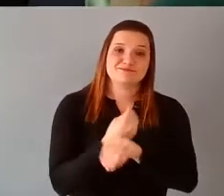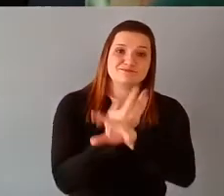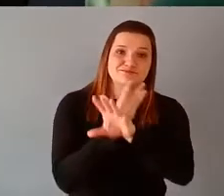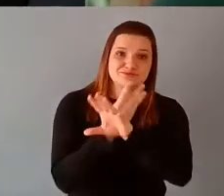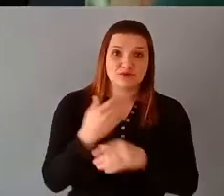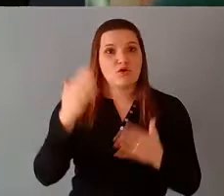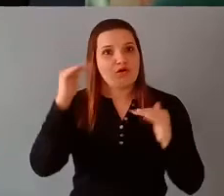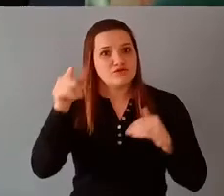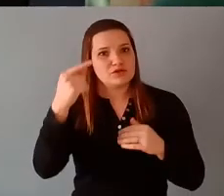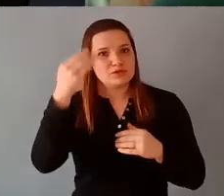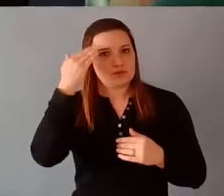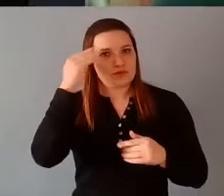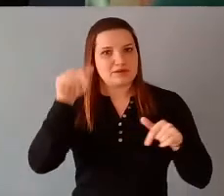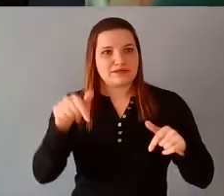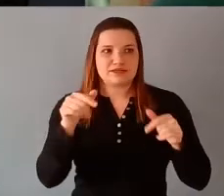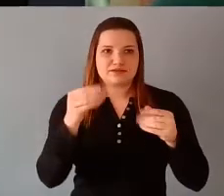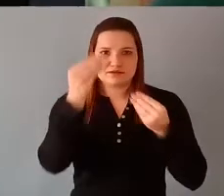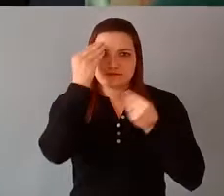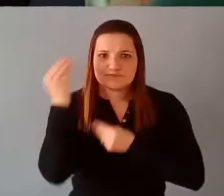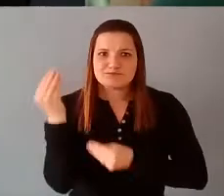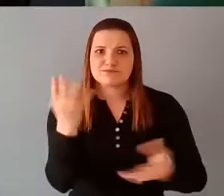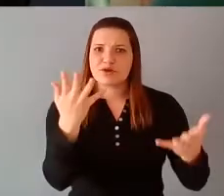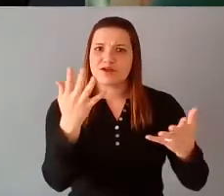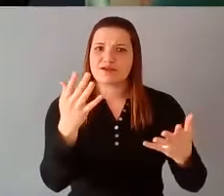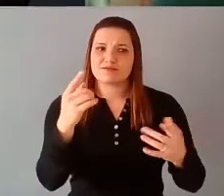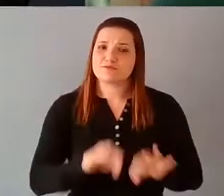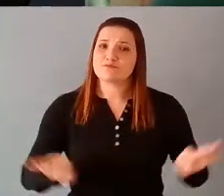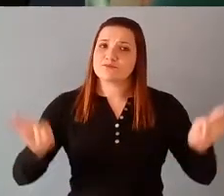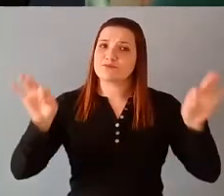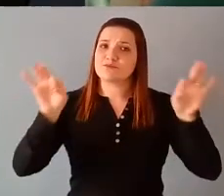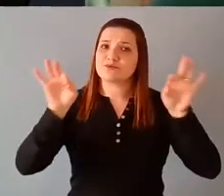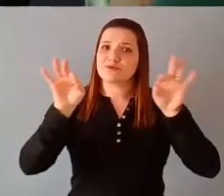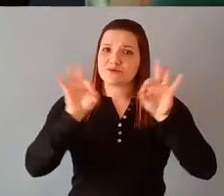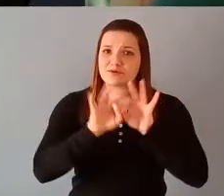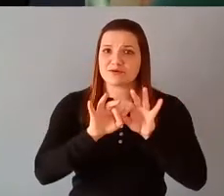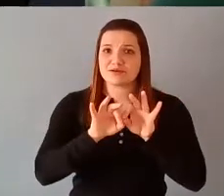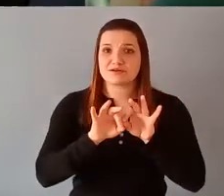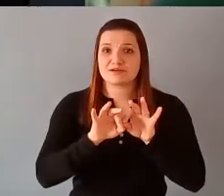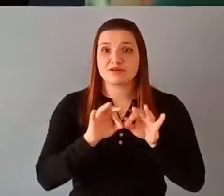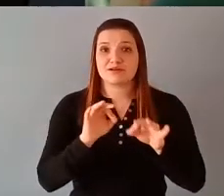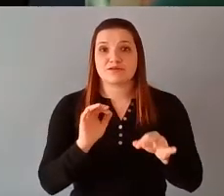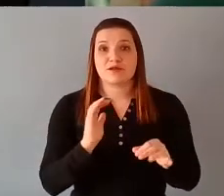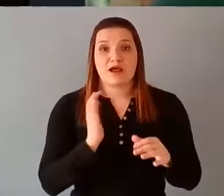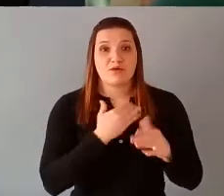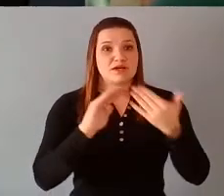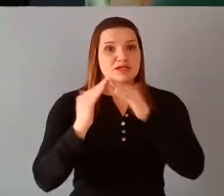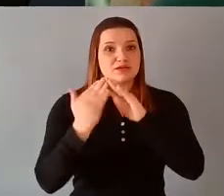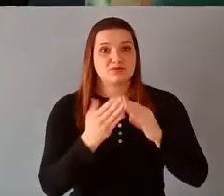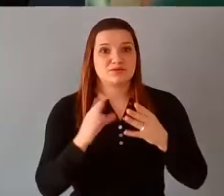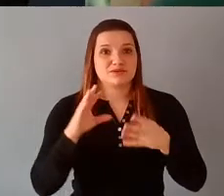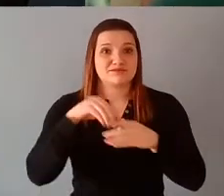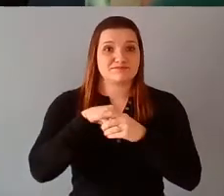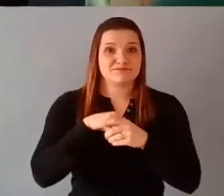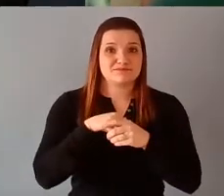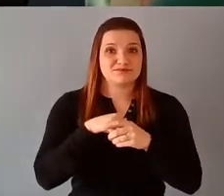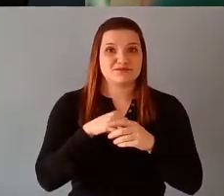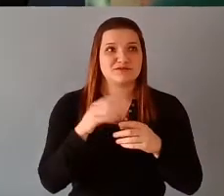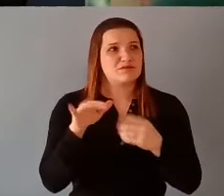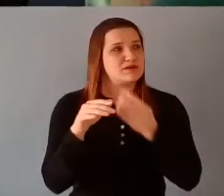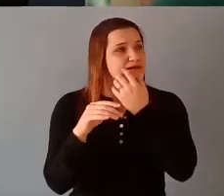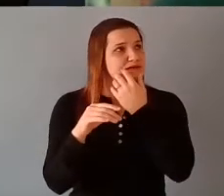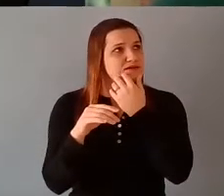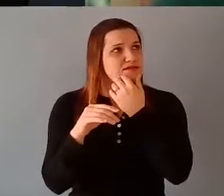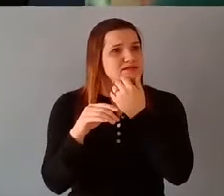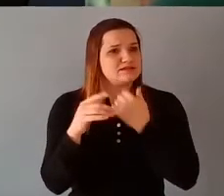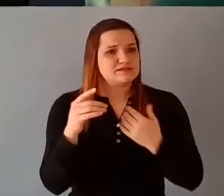of value. As we've always said, when we launched our community engagement initiative, it was about